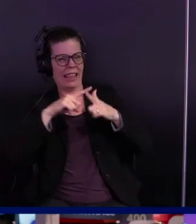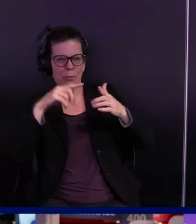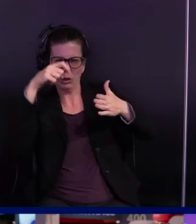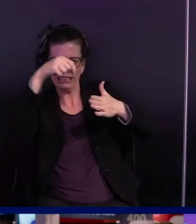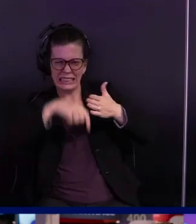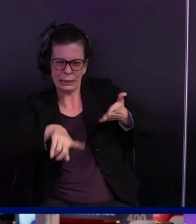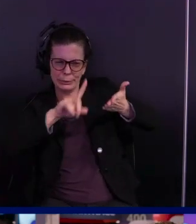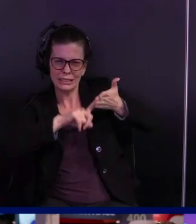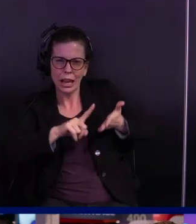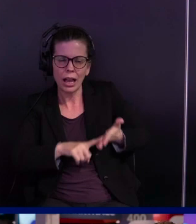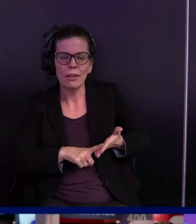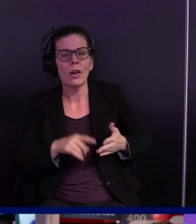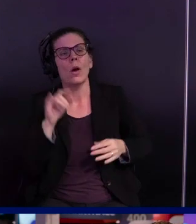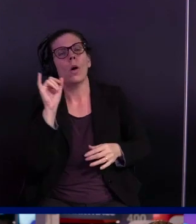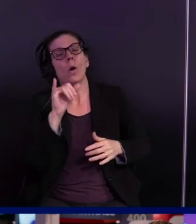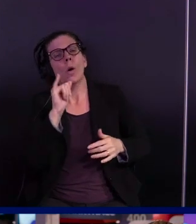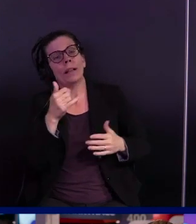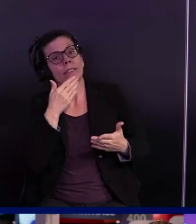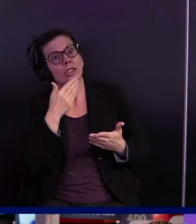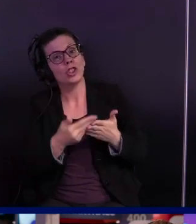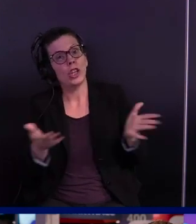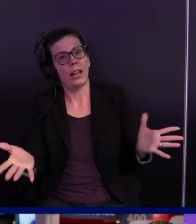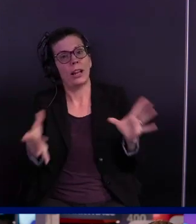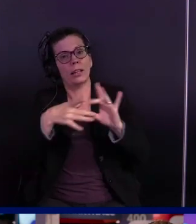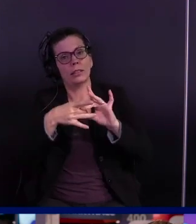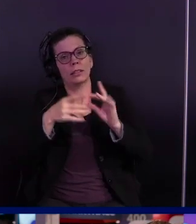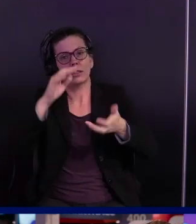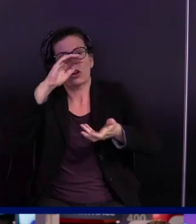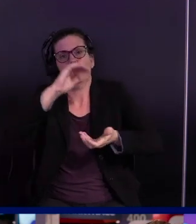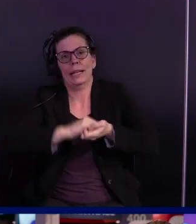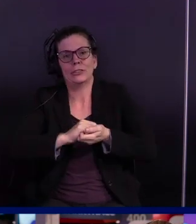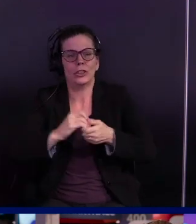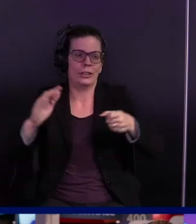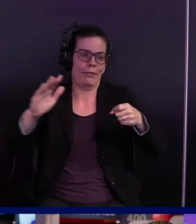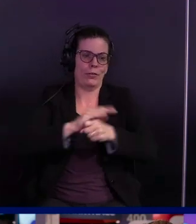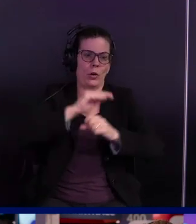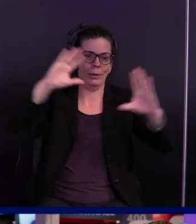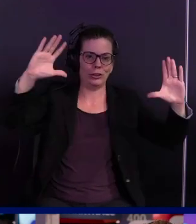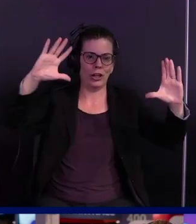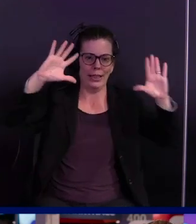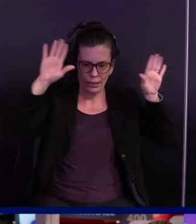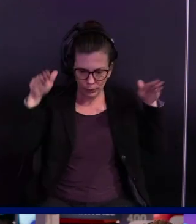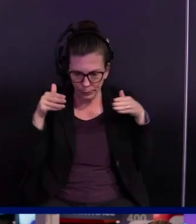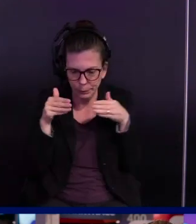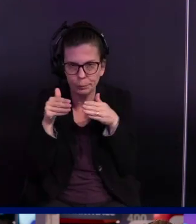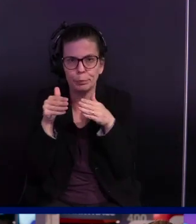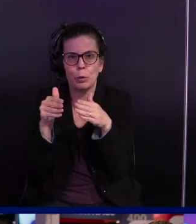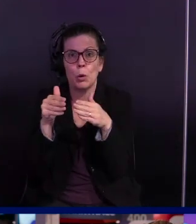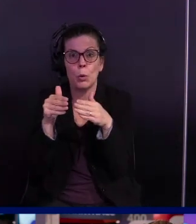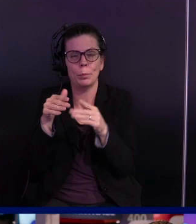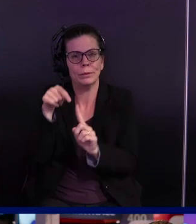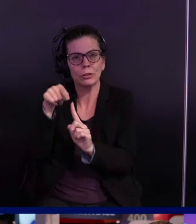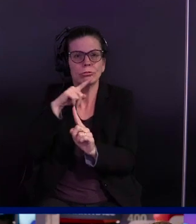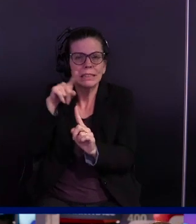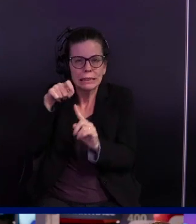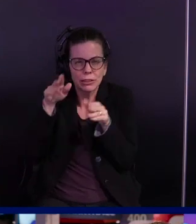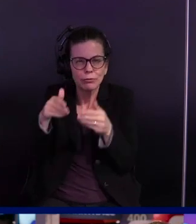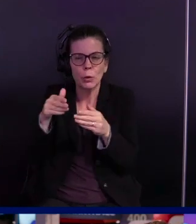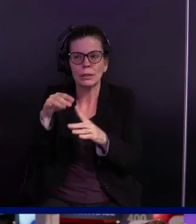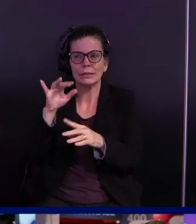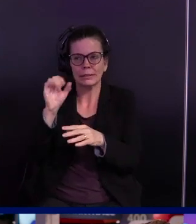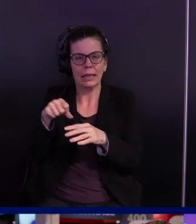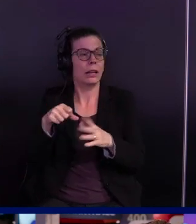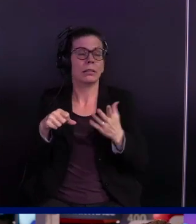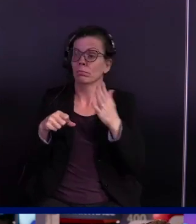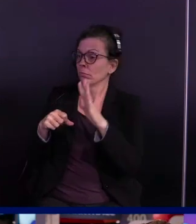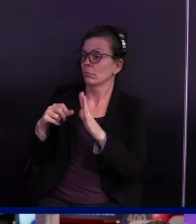dive is like, that's like a really good combination, because you get full picture and then boom, you can go into what you really need to get at. The